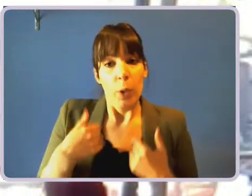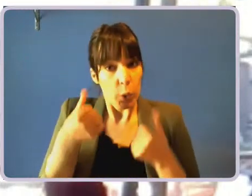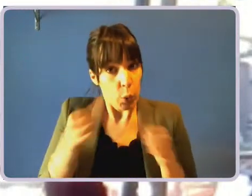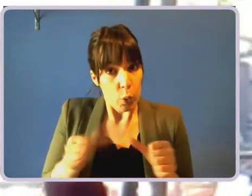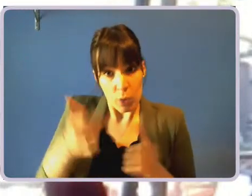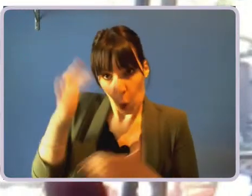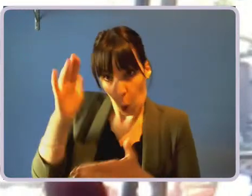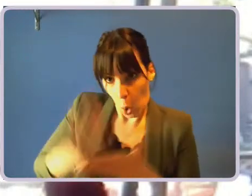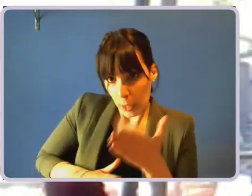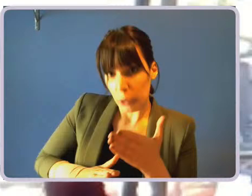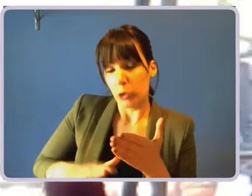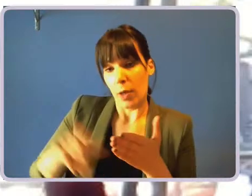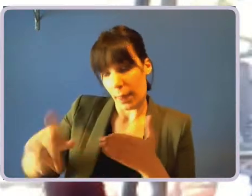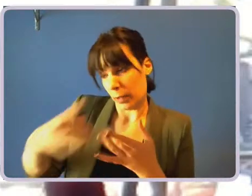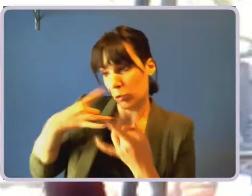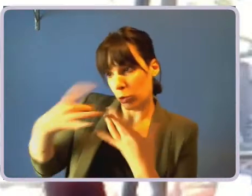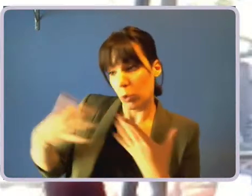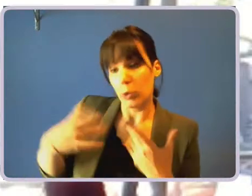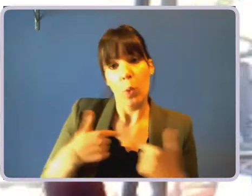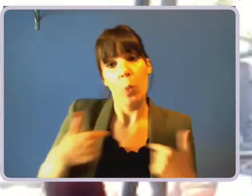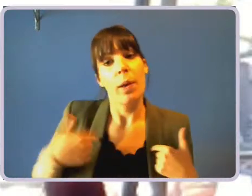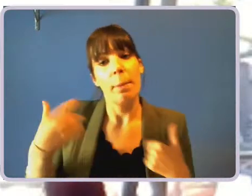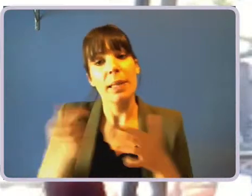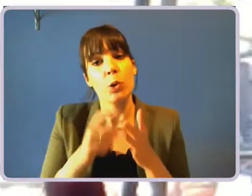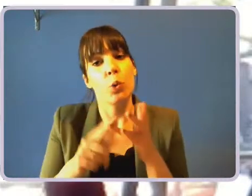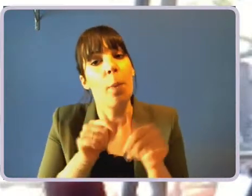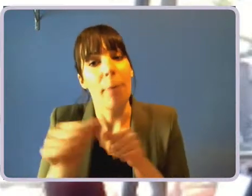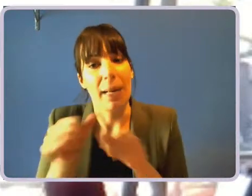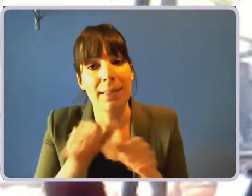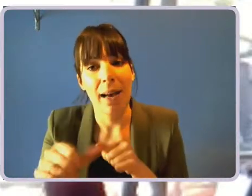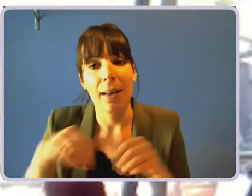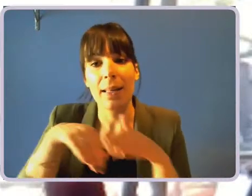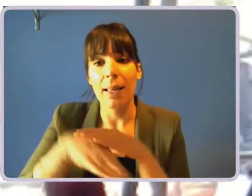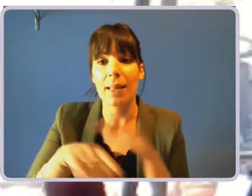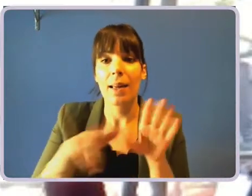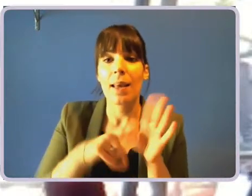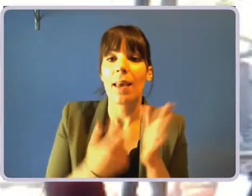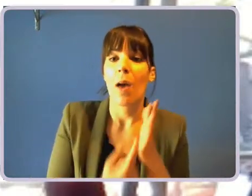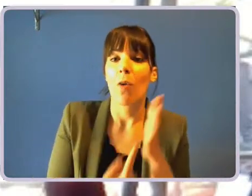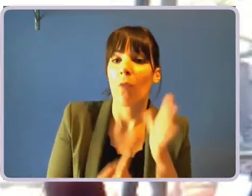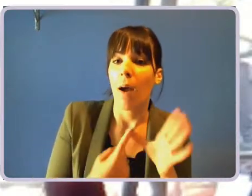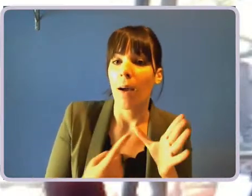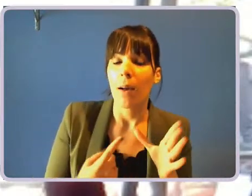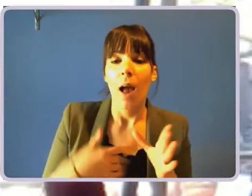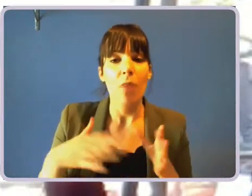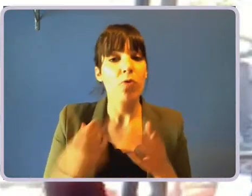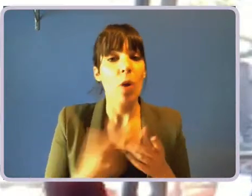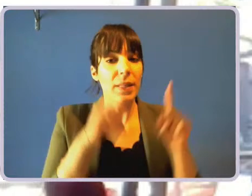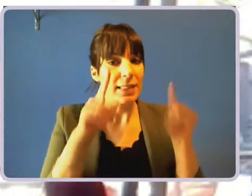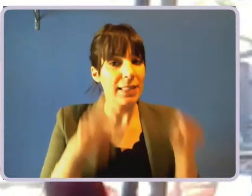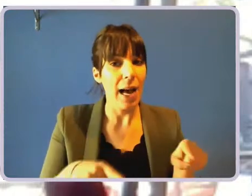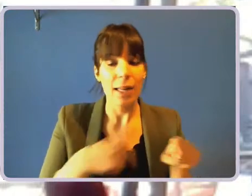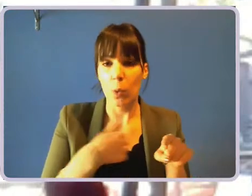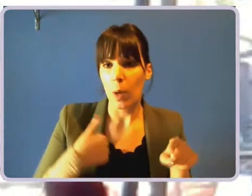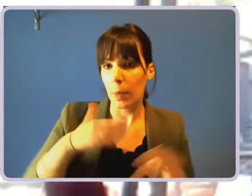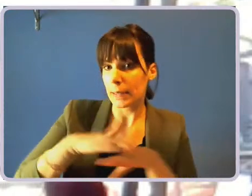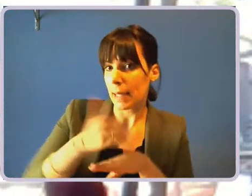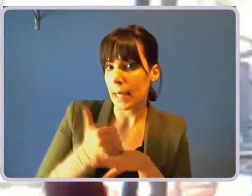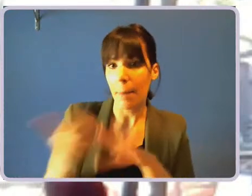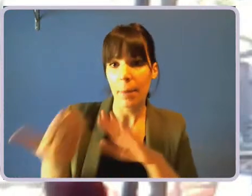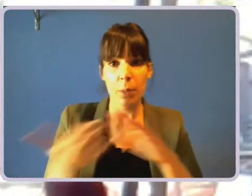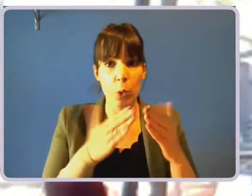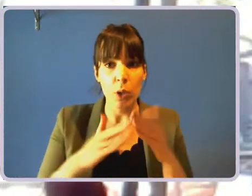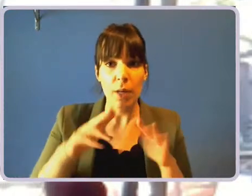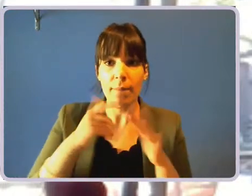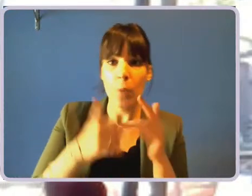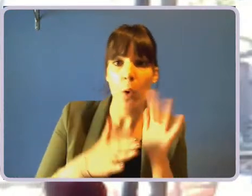in Yarra as well. And right from the start, we were establishing community forums and meetings a couple of